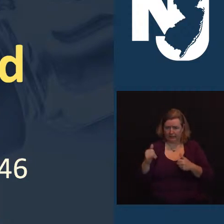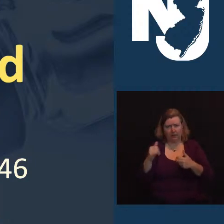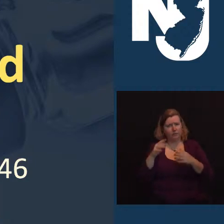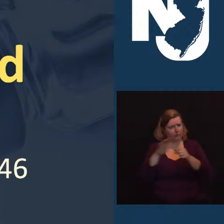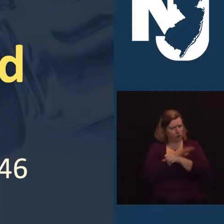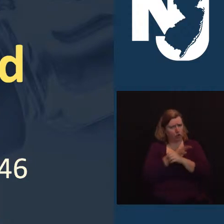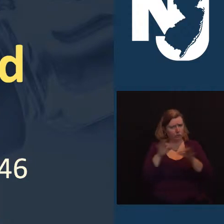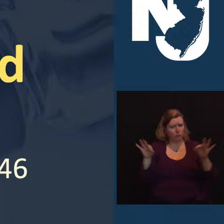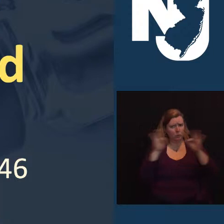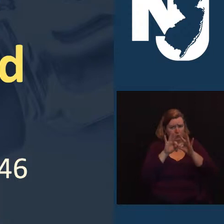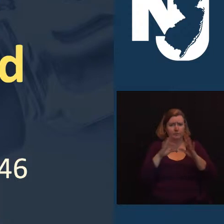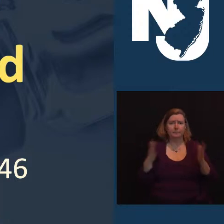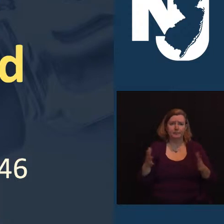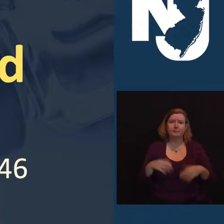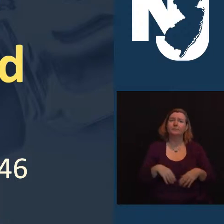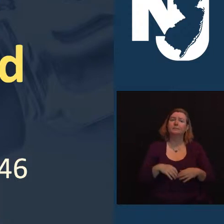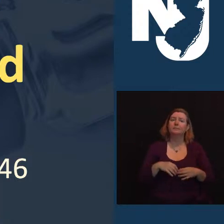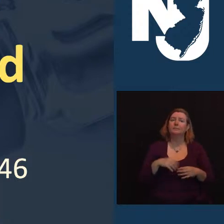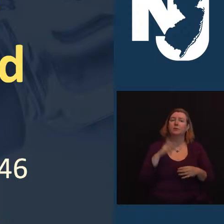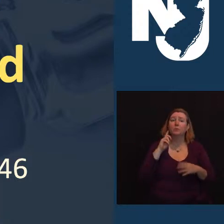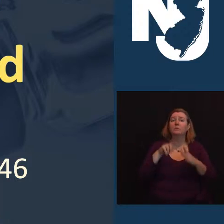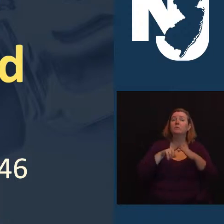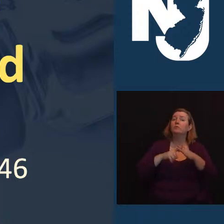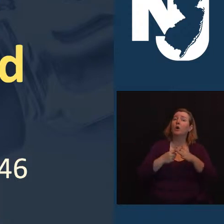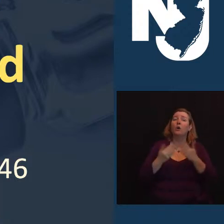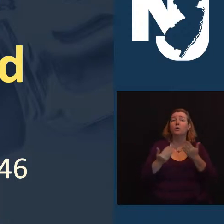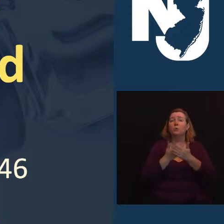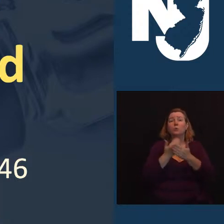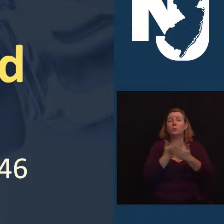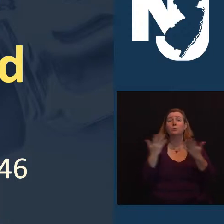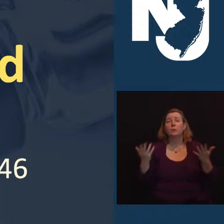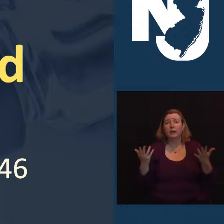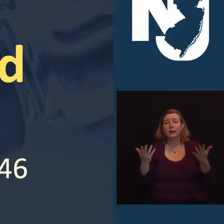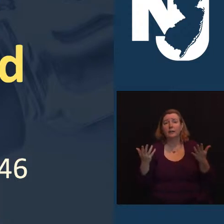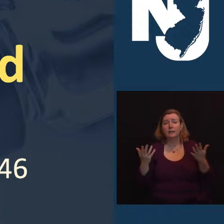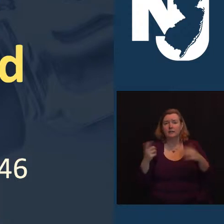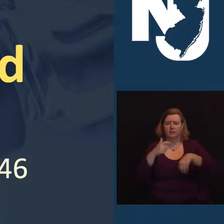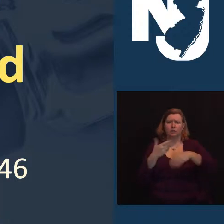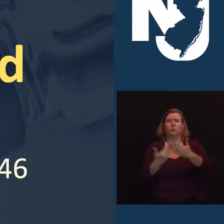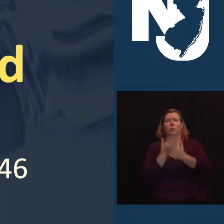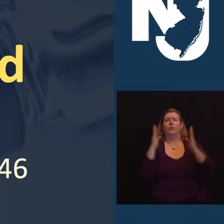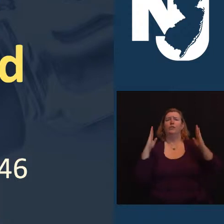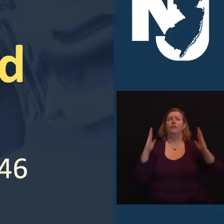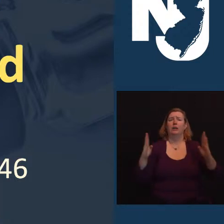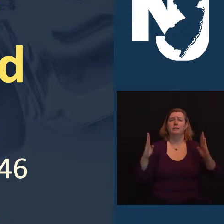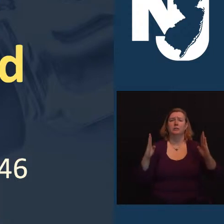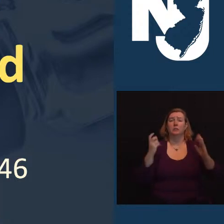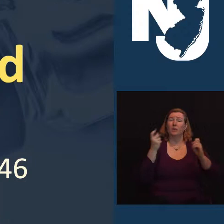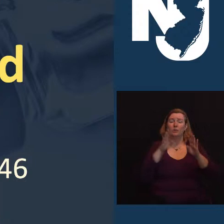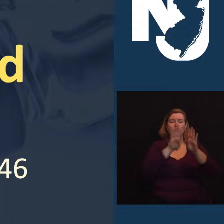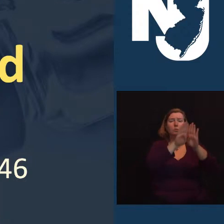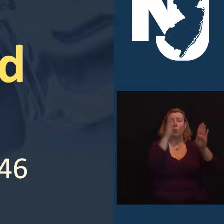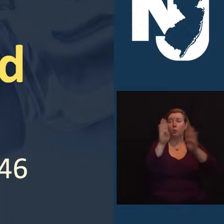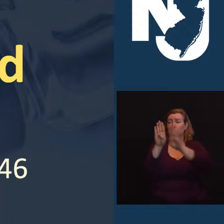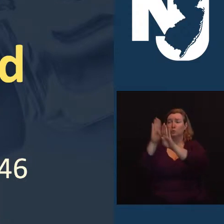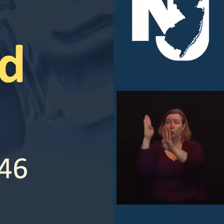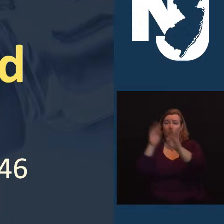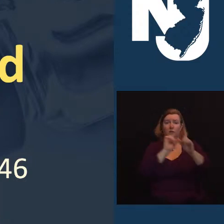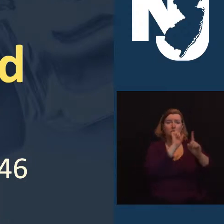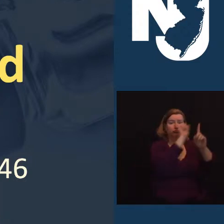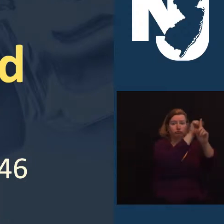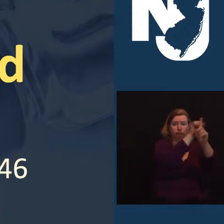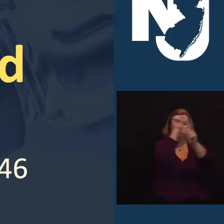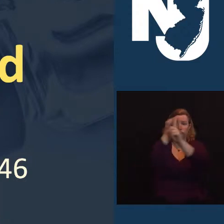we're also moving into a new phase of our door-to-door canvassing campaign. Today, we kicked off an